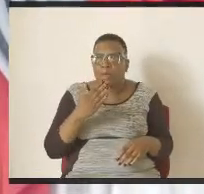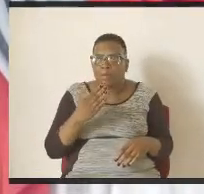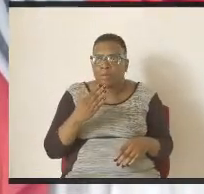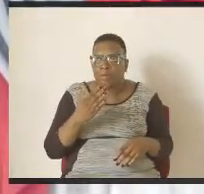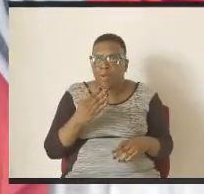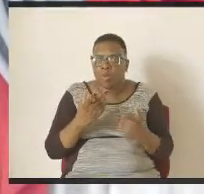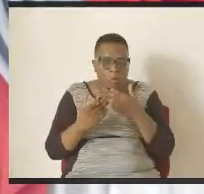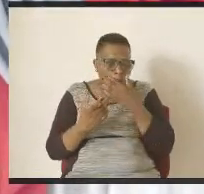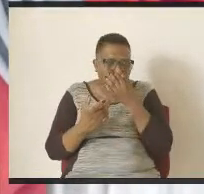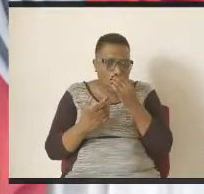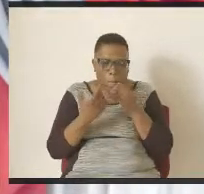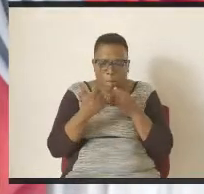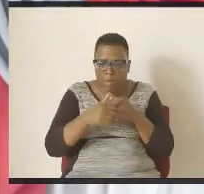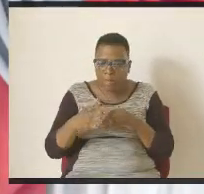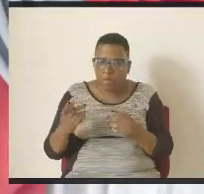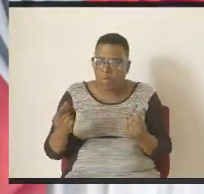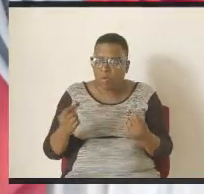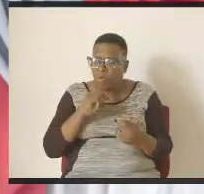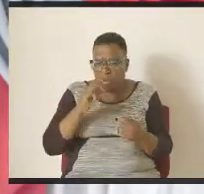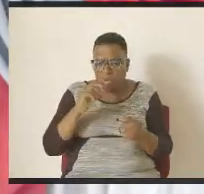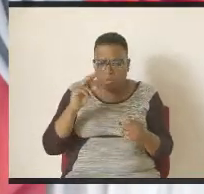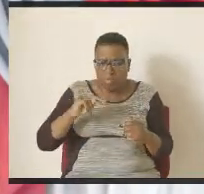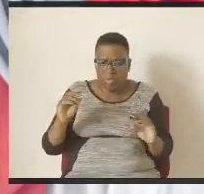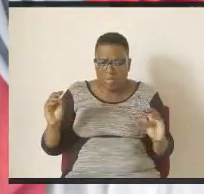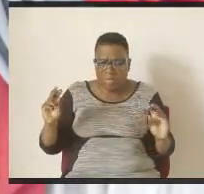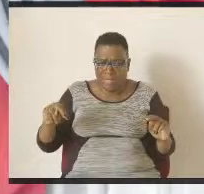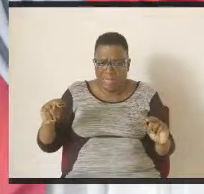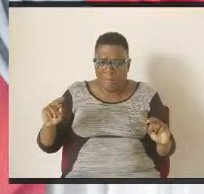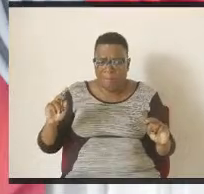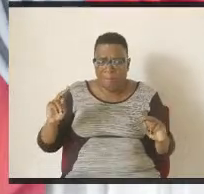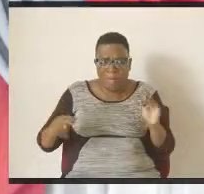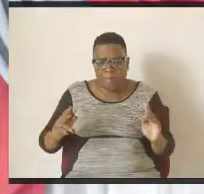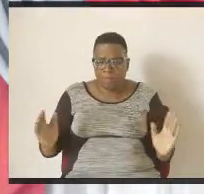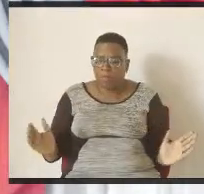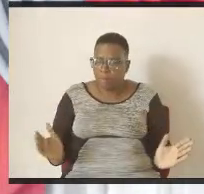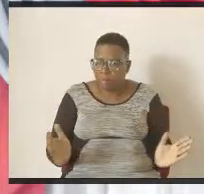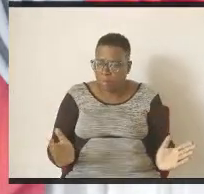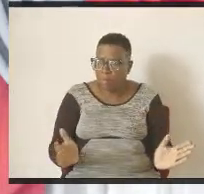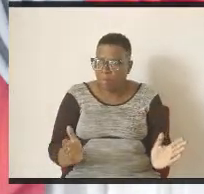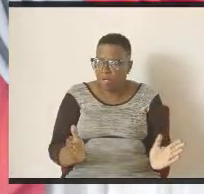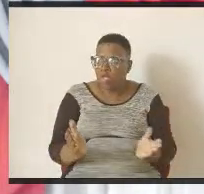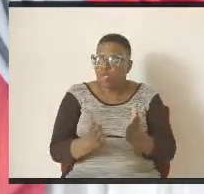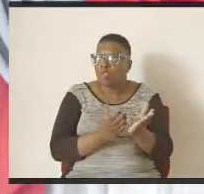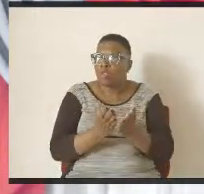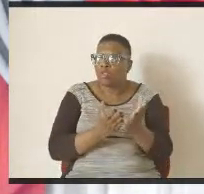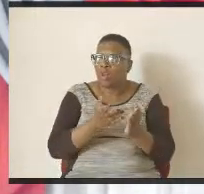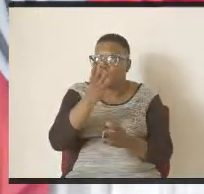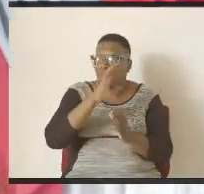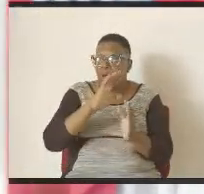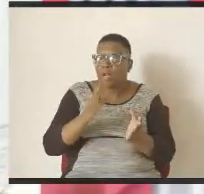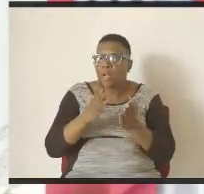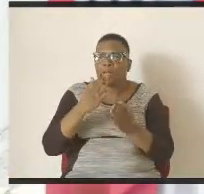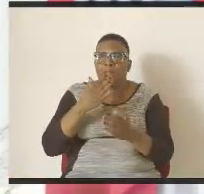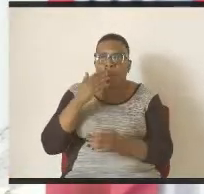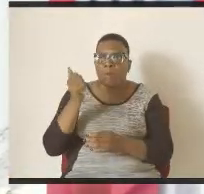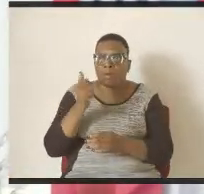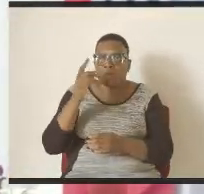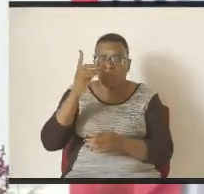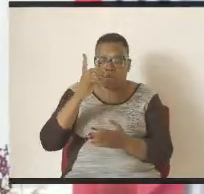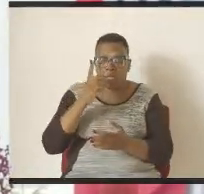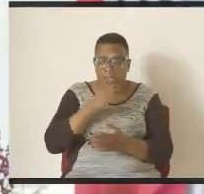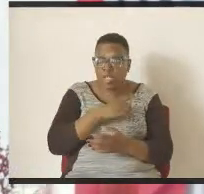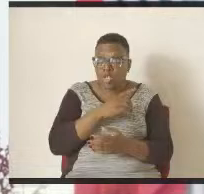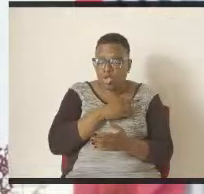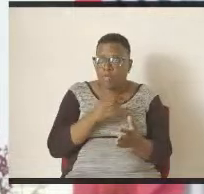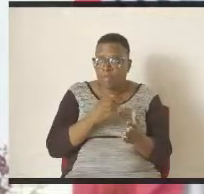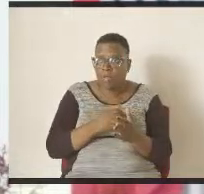need anybody to motivate us to serve God and to give him our best because he deserves it. Simply because that's